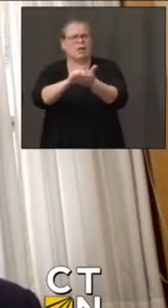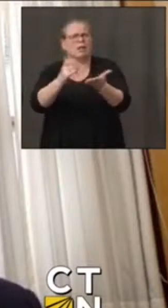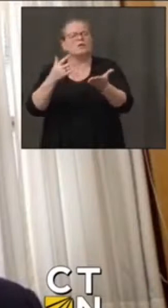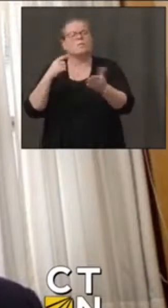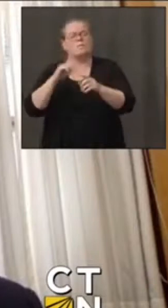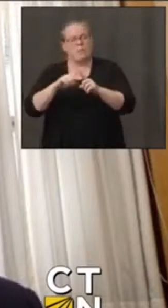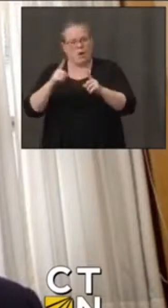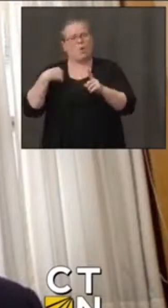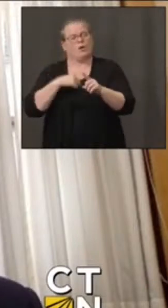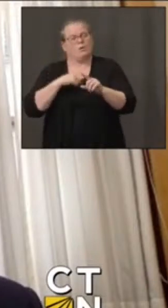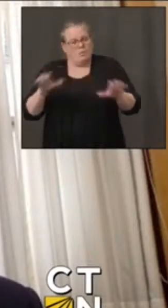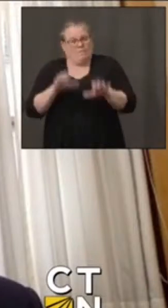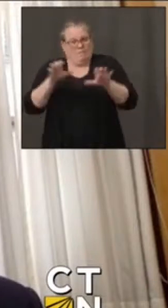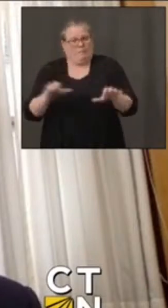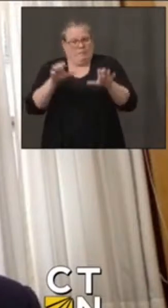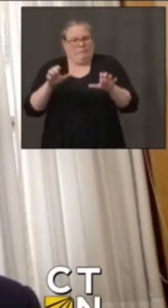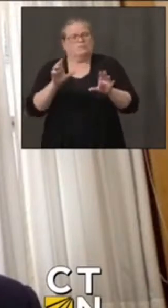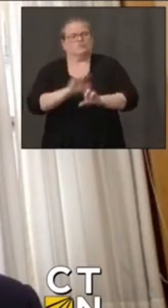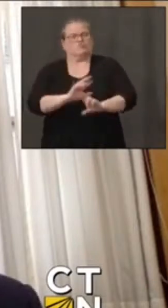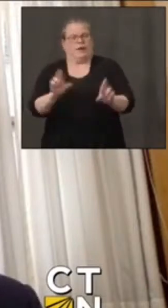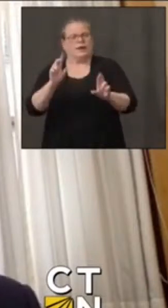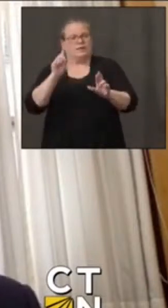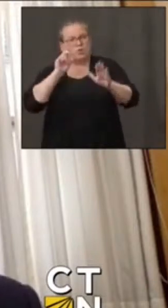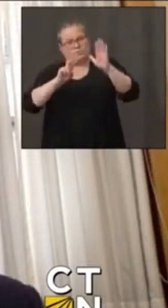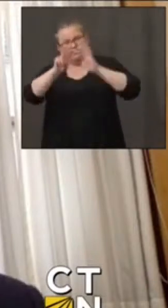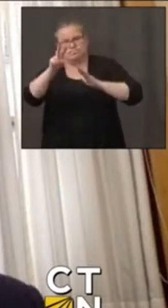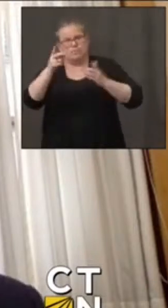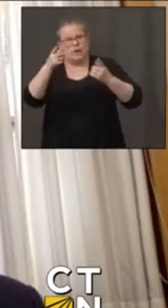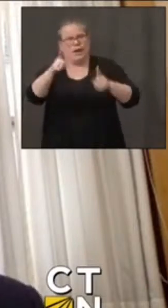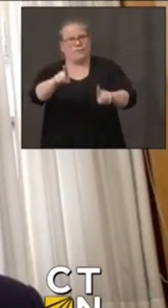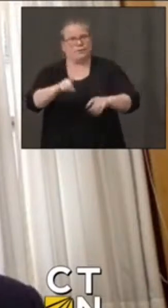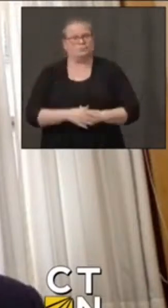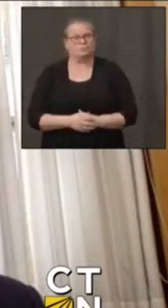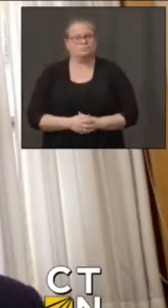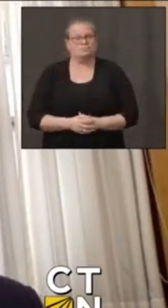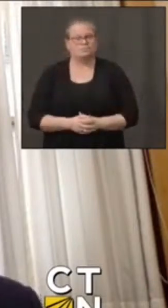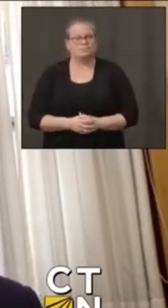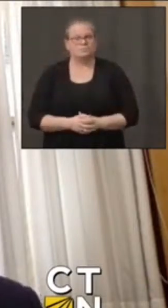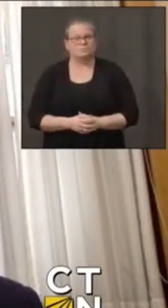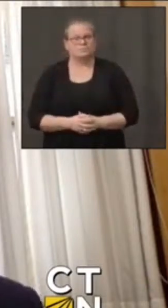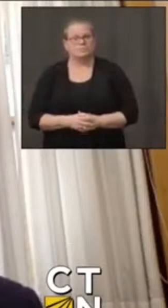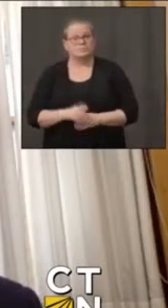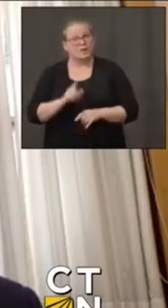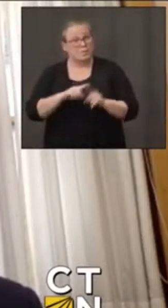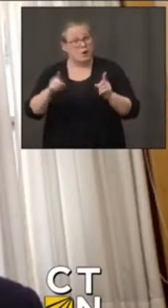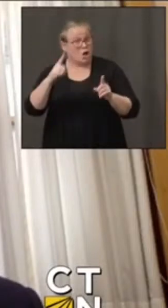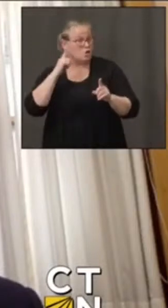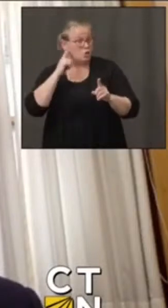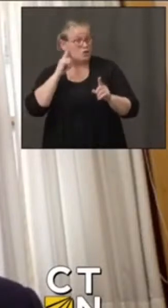preparation mode. But I mean, are you hearing the same thing mid-January?